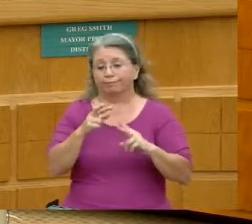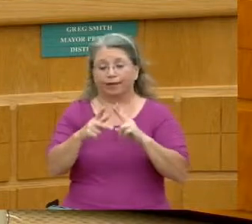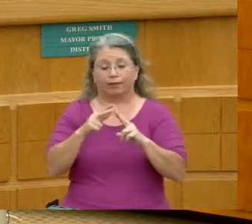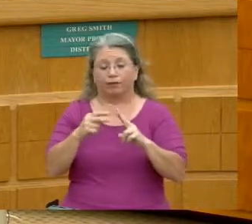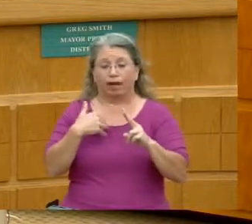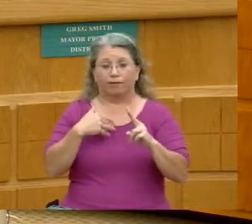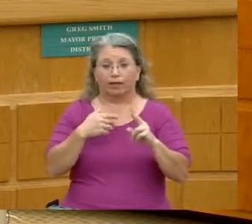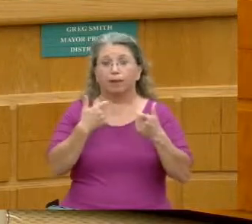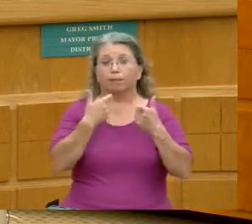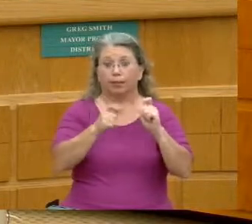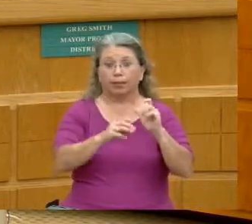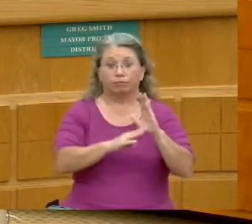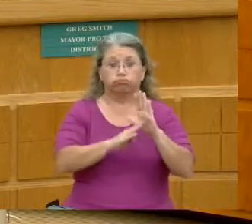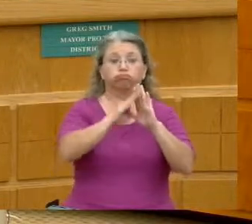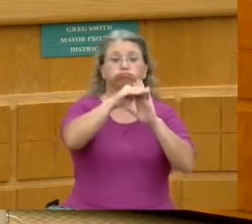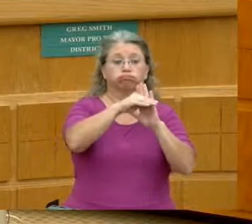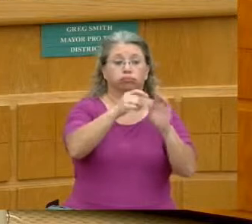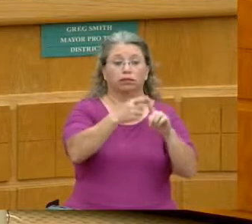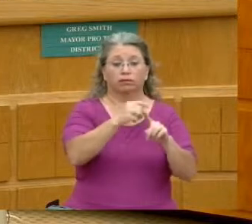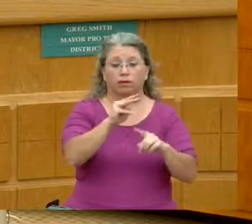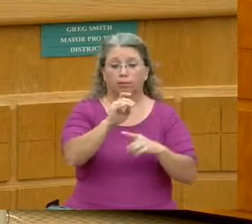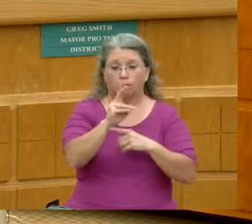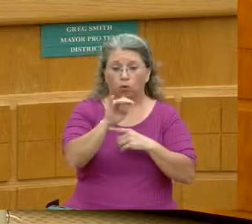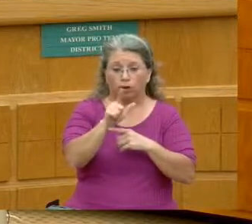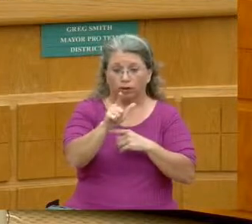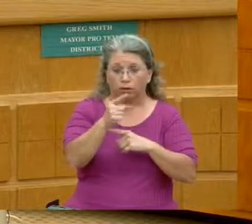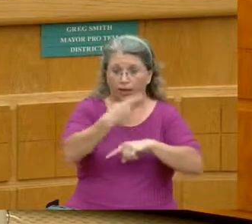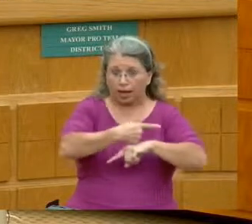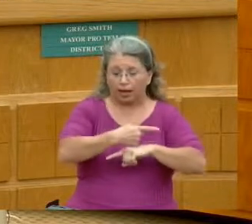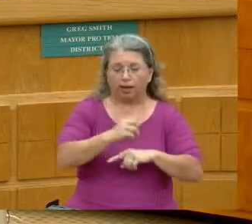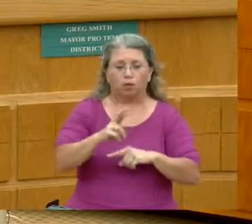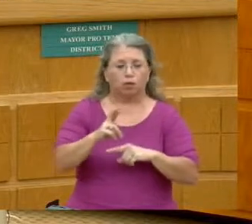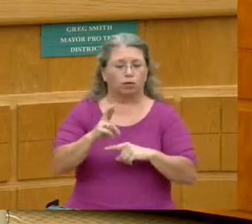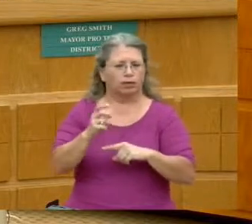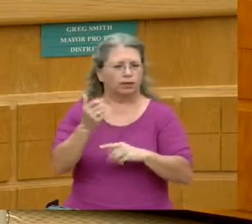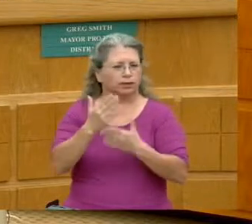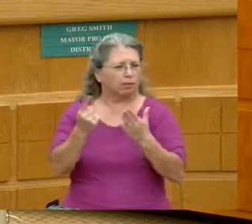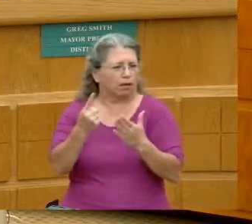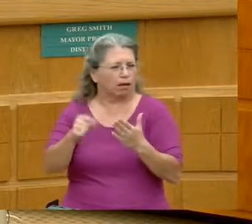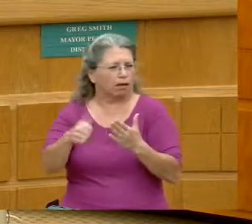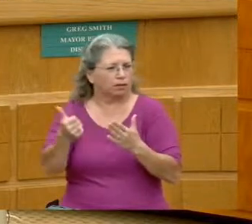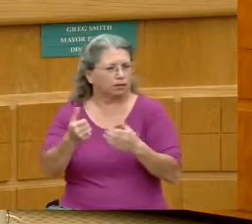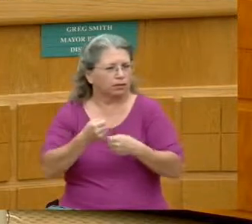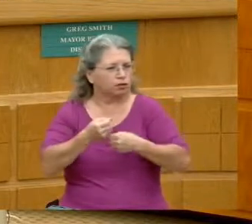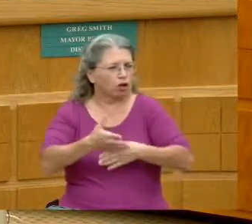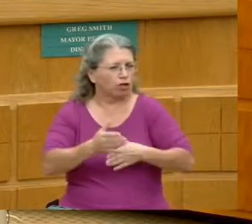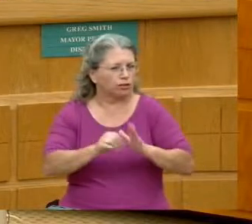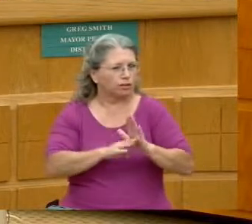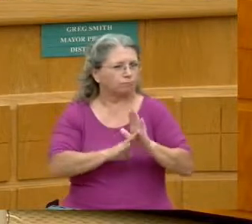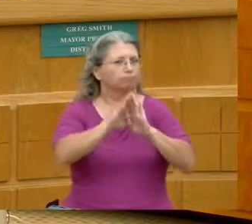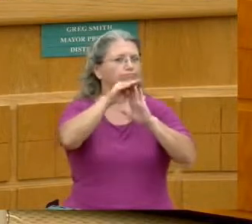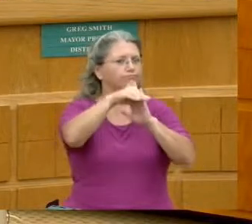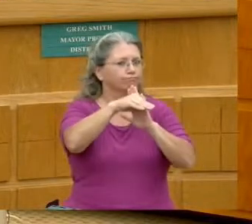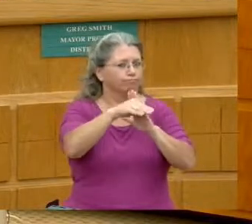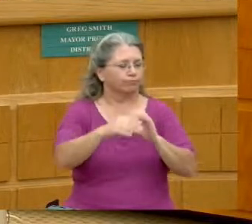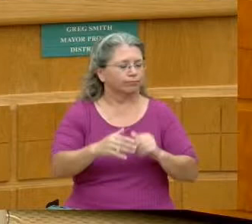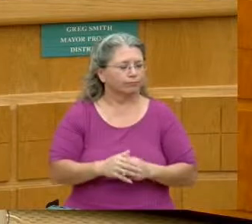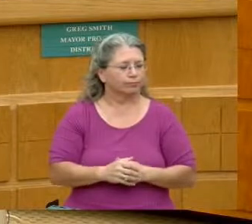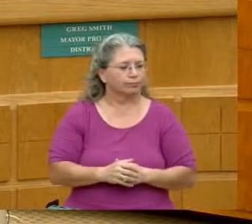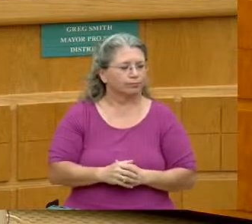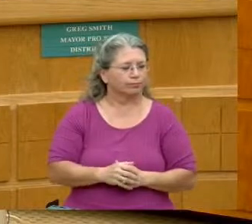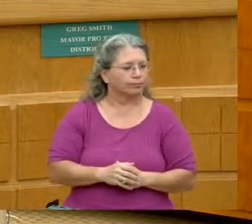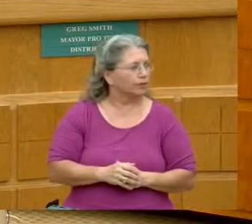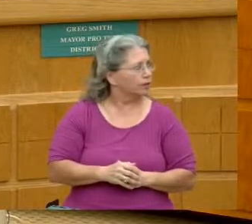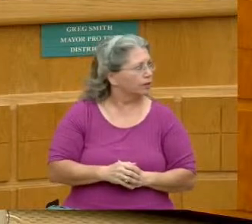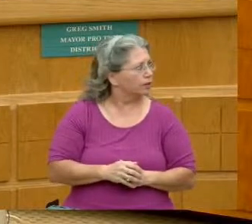there's something even more that's getting triggered here beyond a Memorial Day bump. So these are values that are just